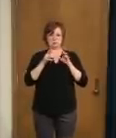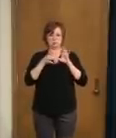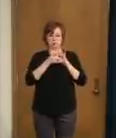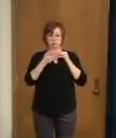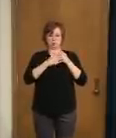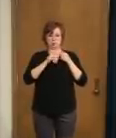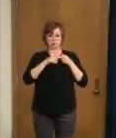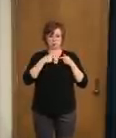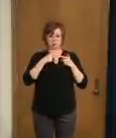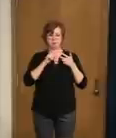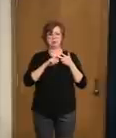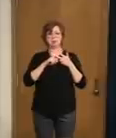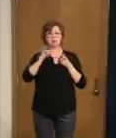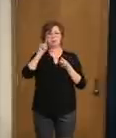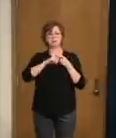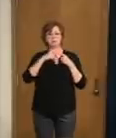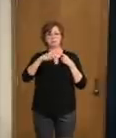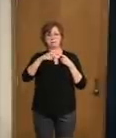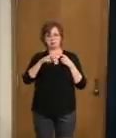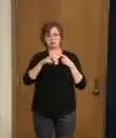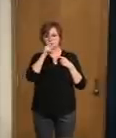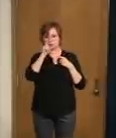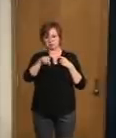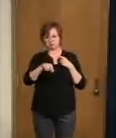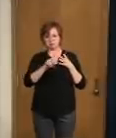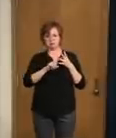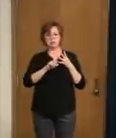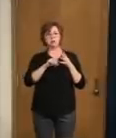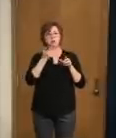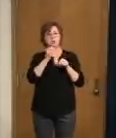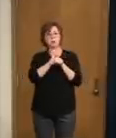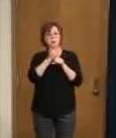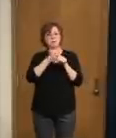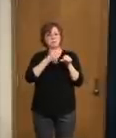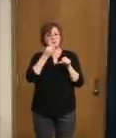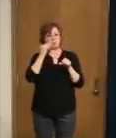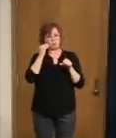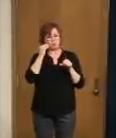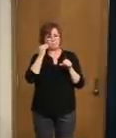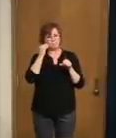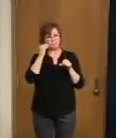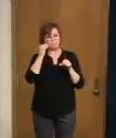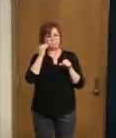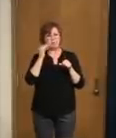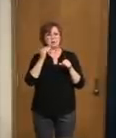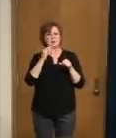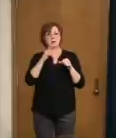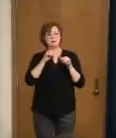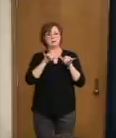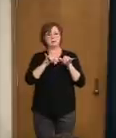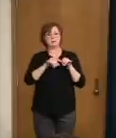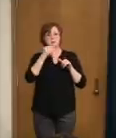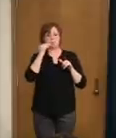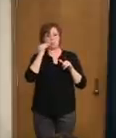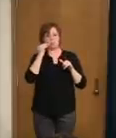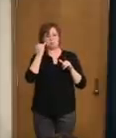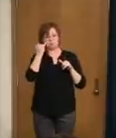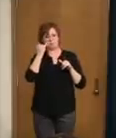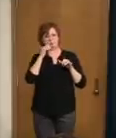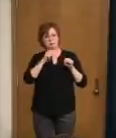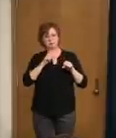reduce non-essential travel, work from home, and stay home as much as possible. With great mild weather, yesterday and